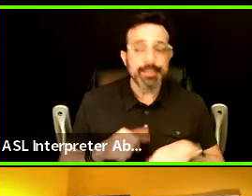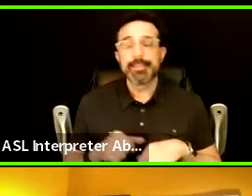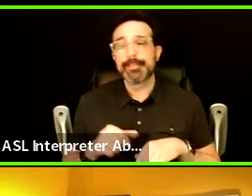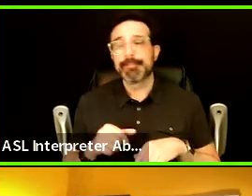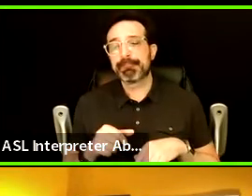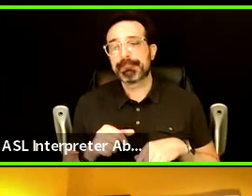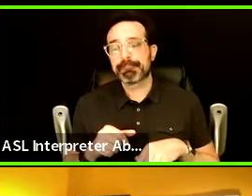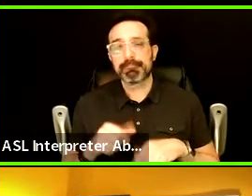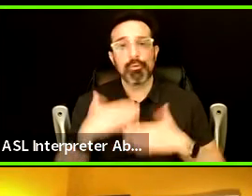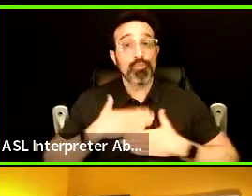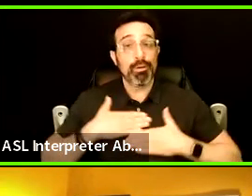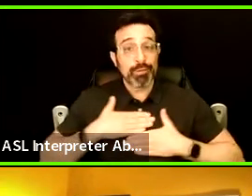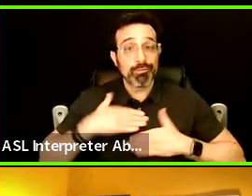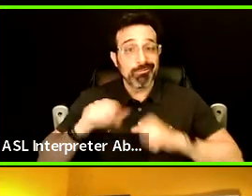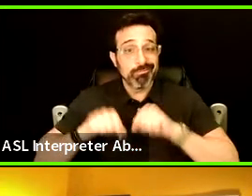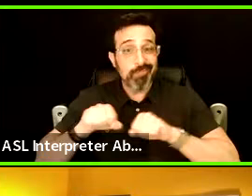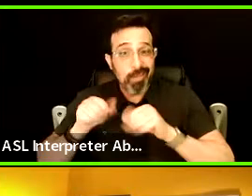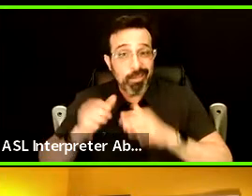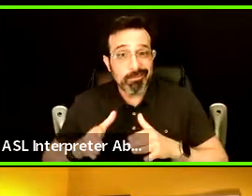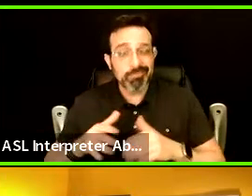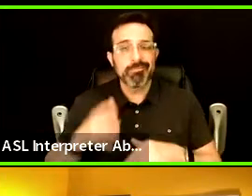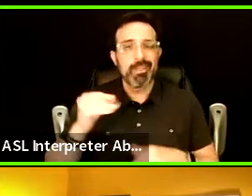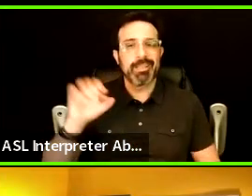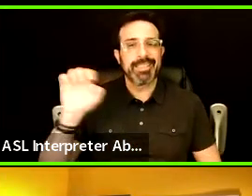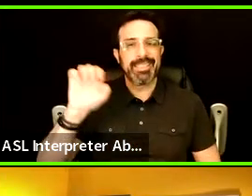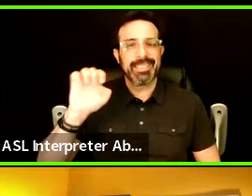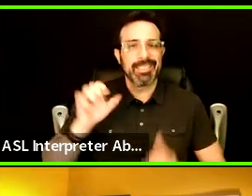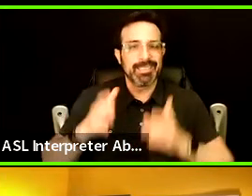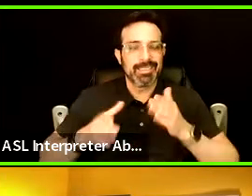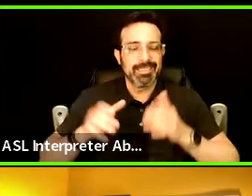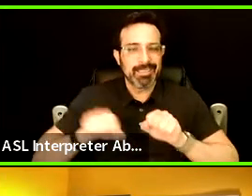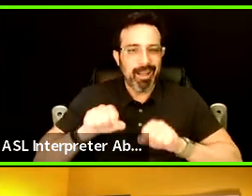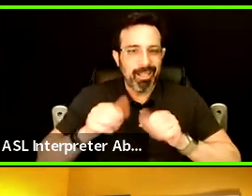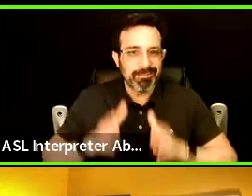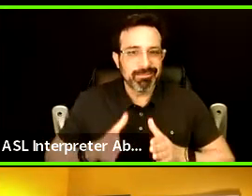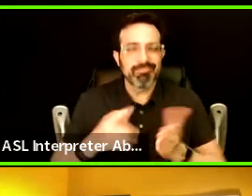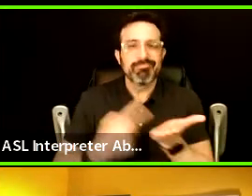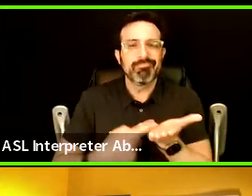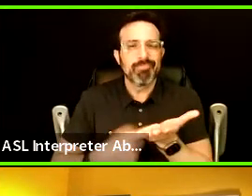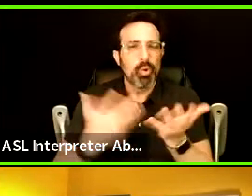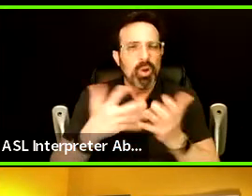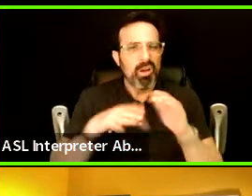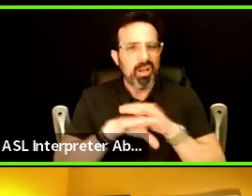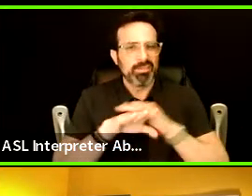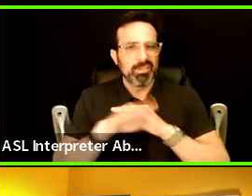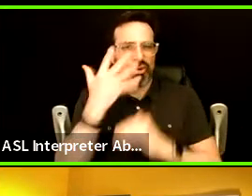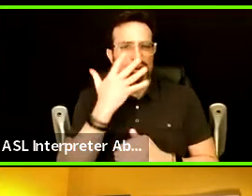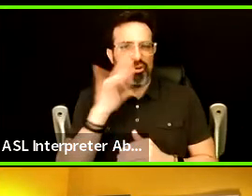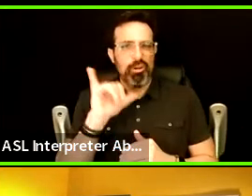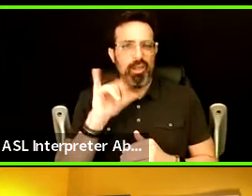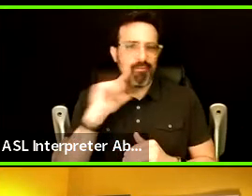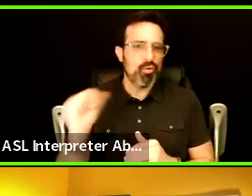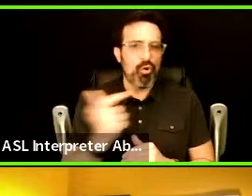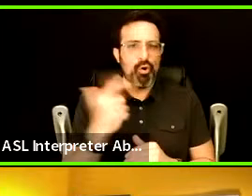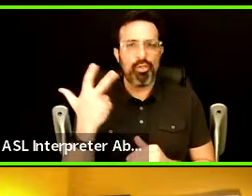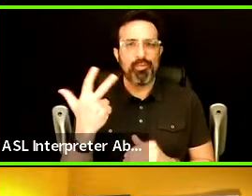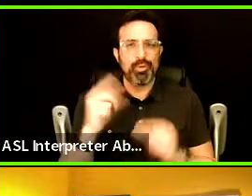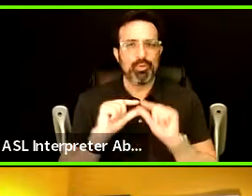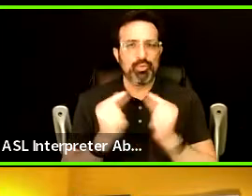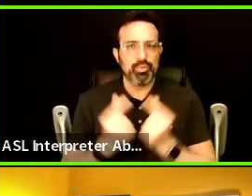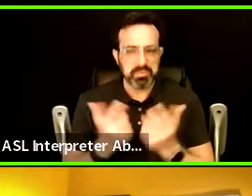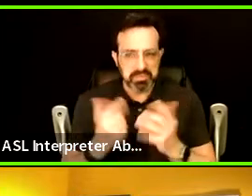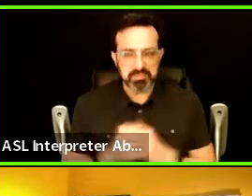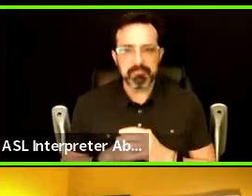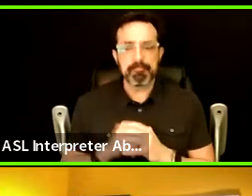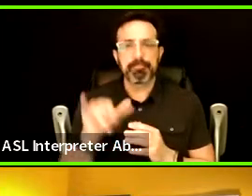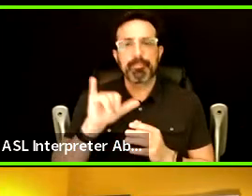our recreational cyclists and even our e-cyclists, and talking about what access looks like for all 3 of those groups, and